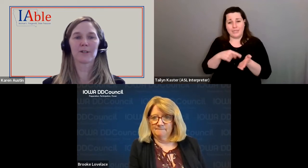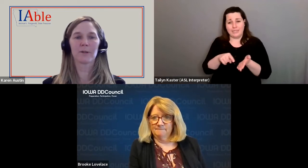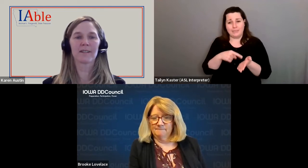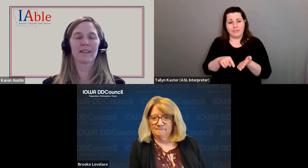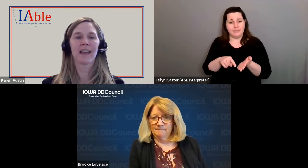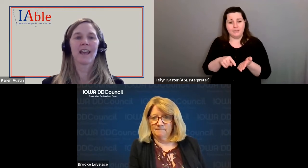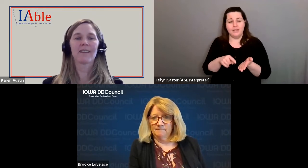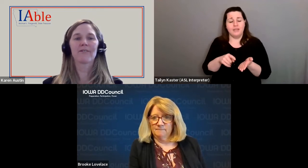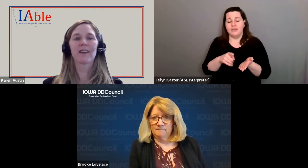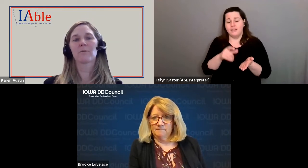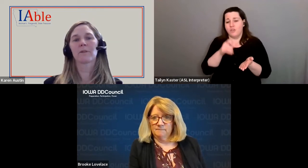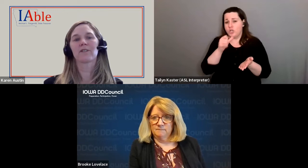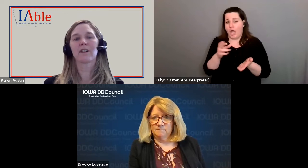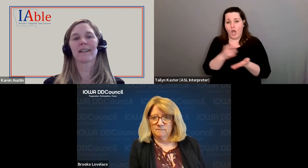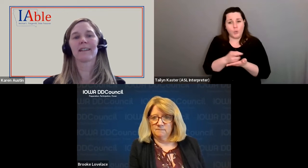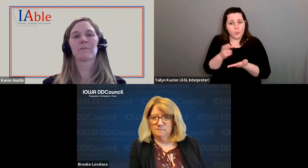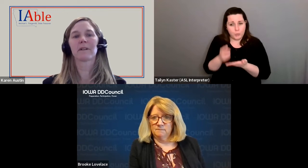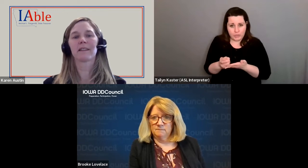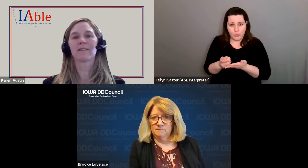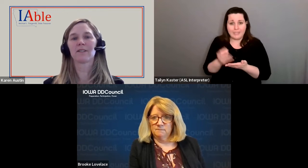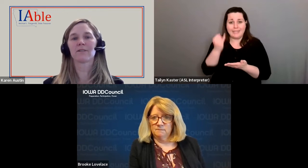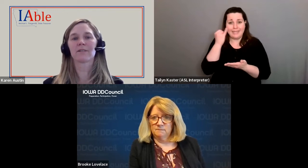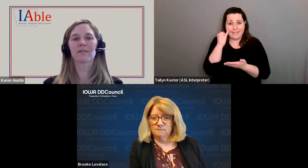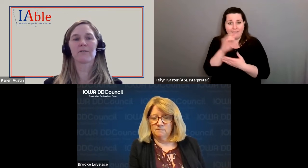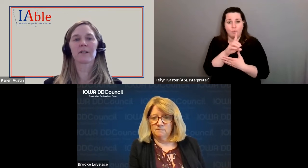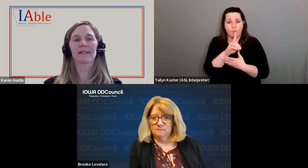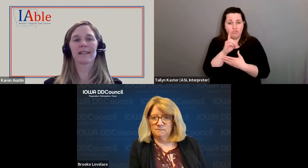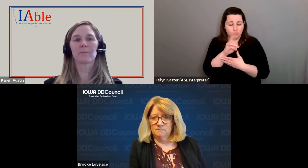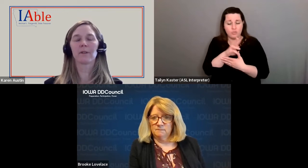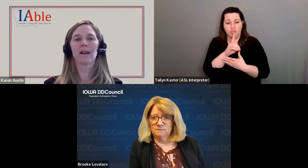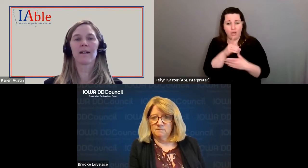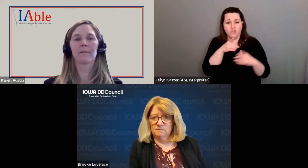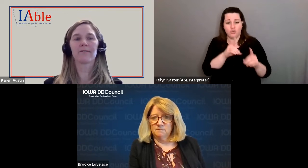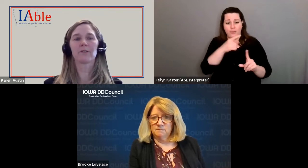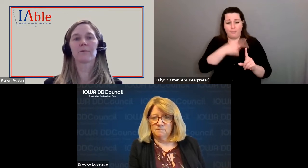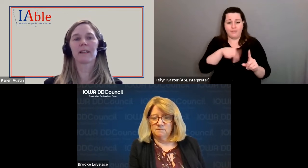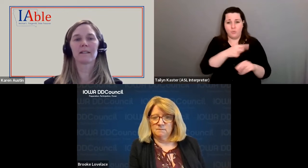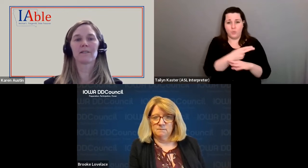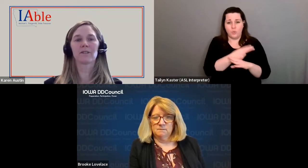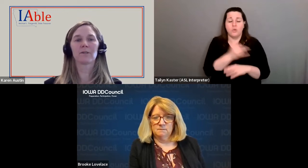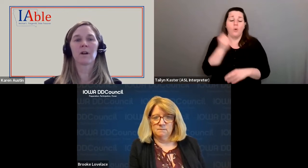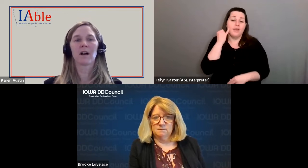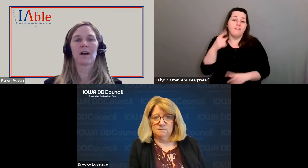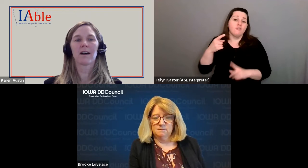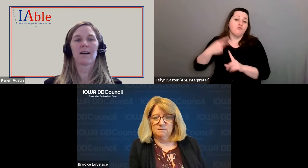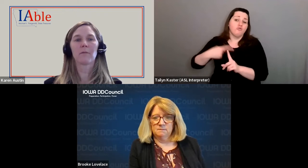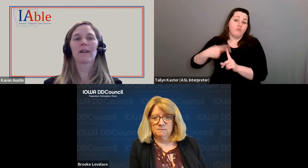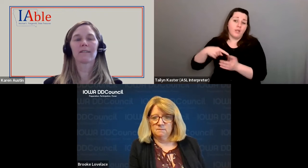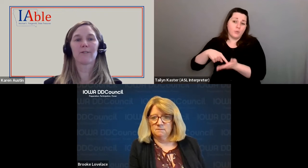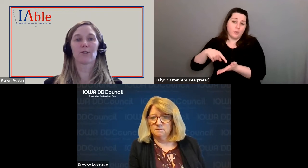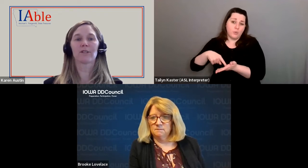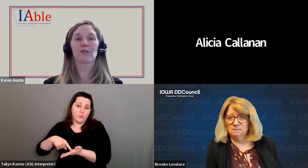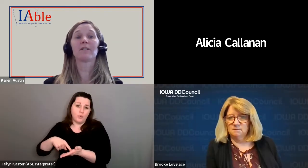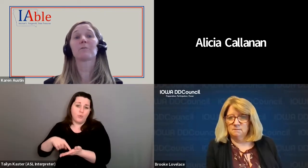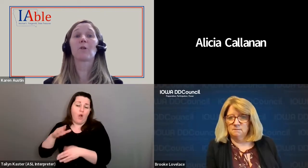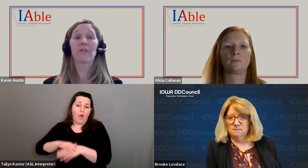as a resource if they are withdrawn in the month they are used. So for example, if your rent is due on